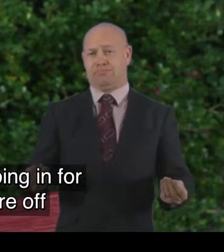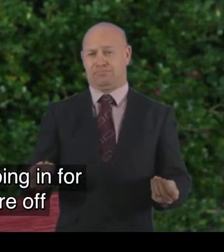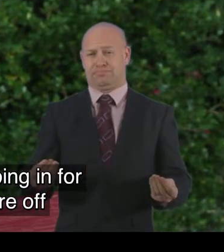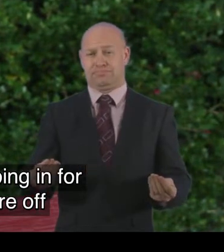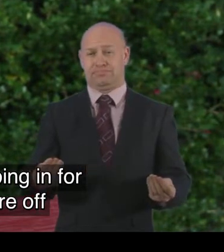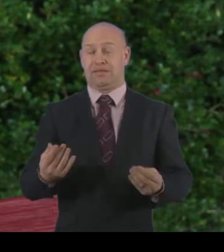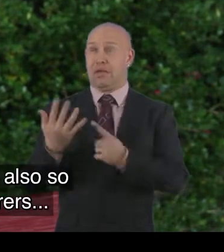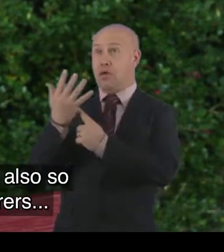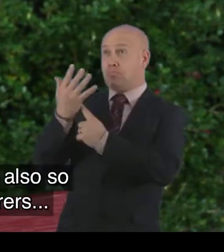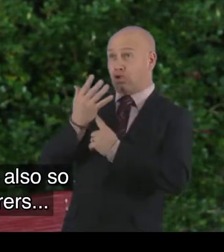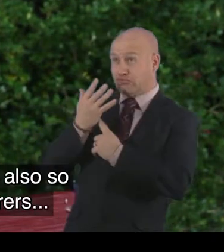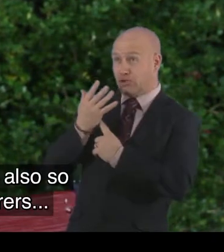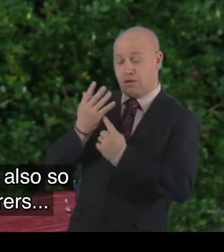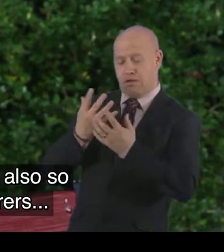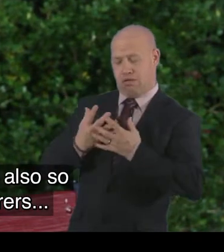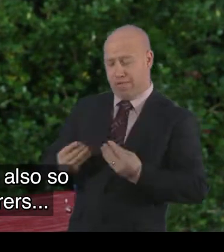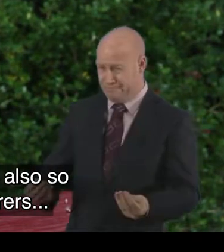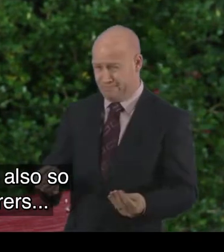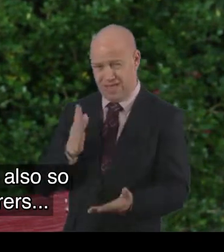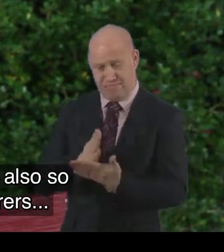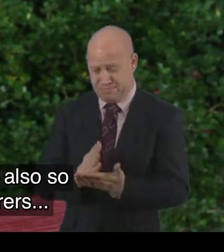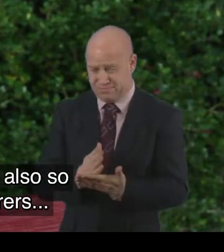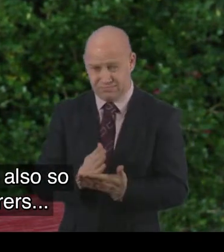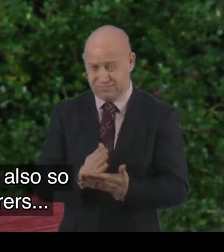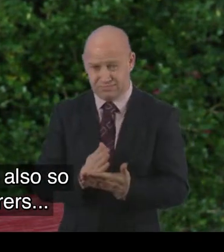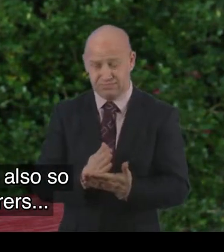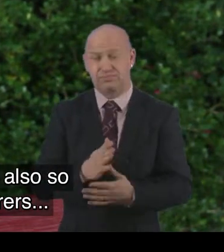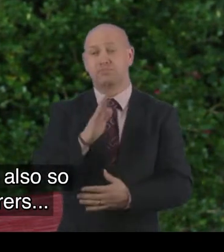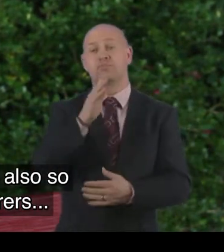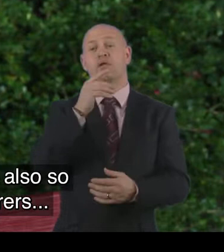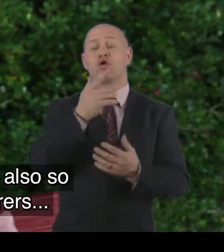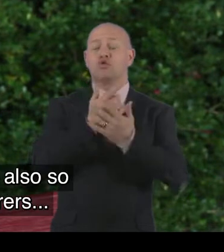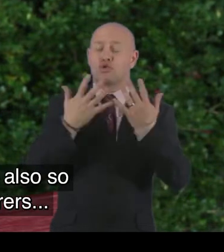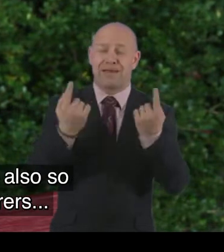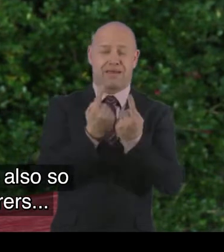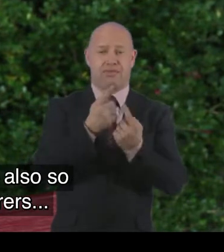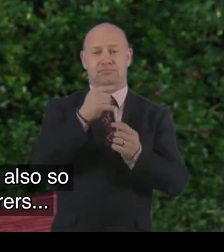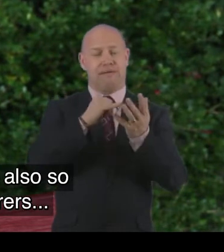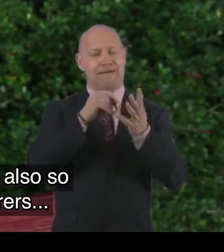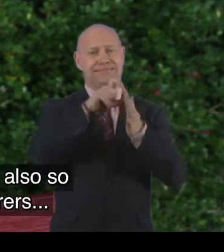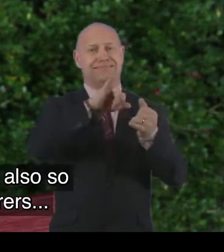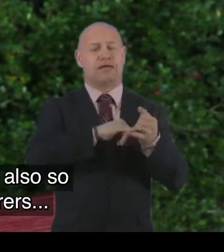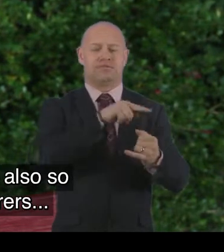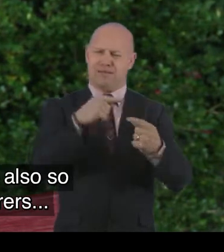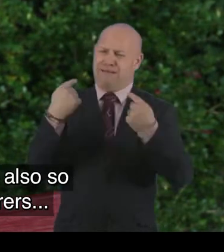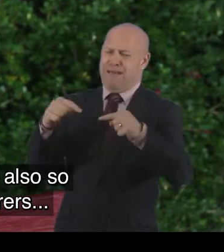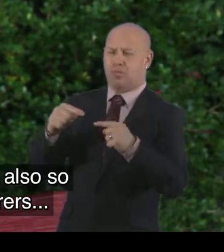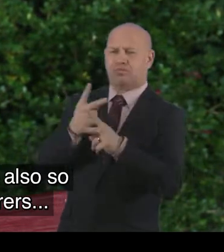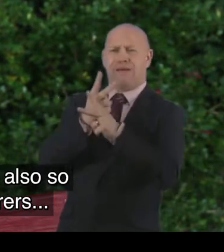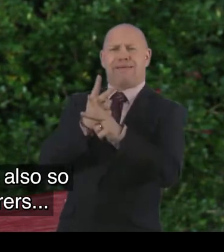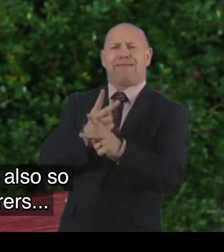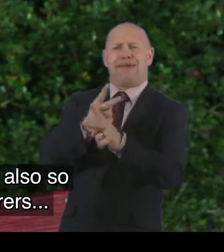off. So much pressure you would not believe. And it also, there's so many things that they do.